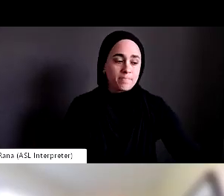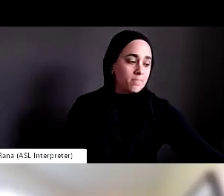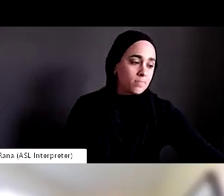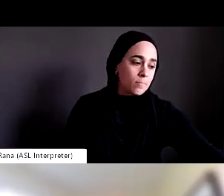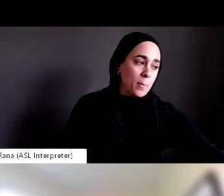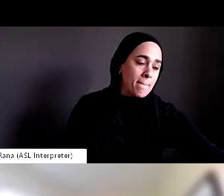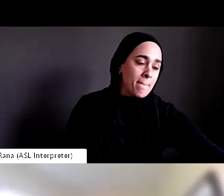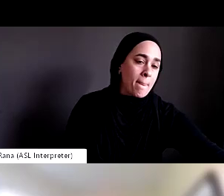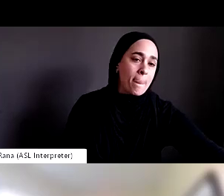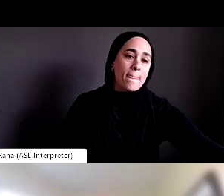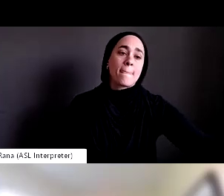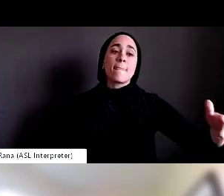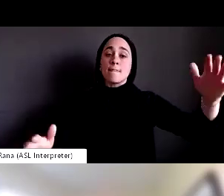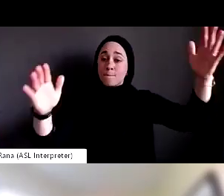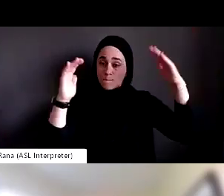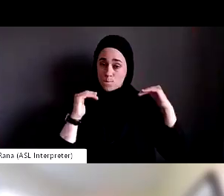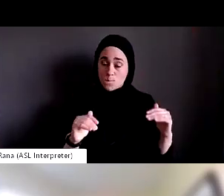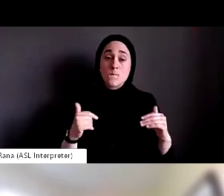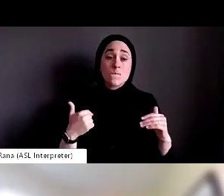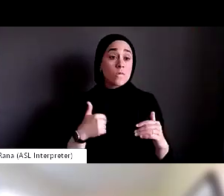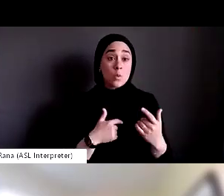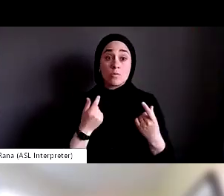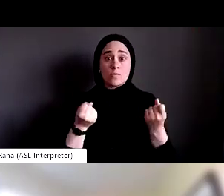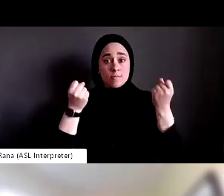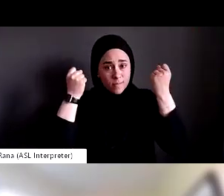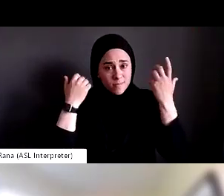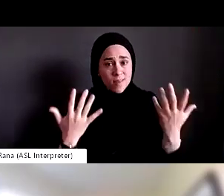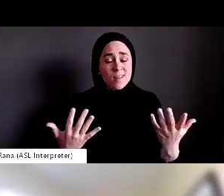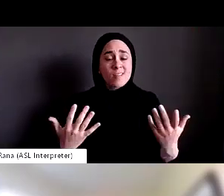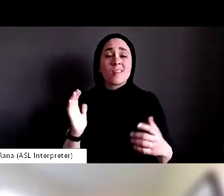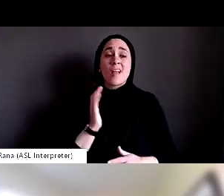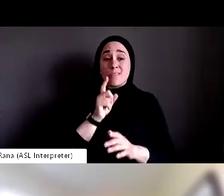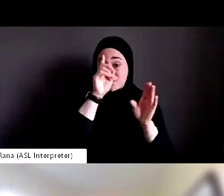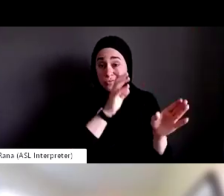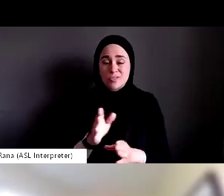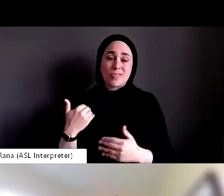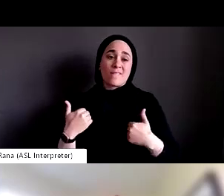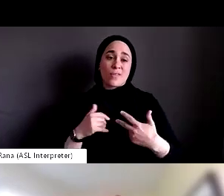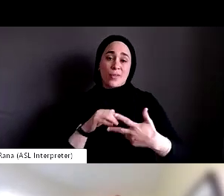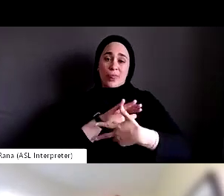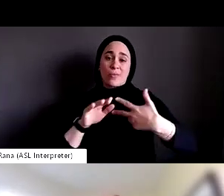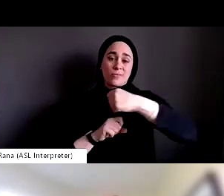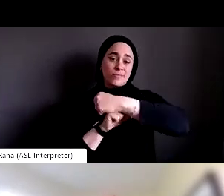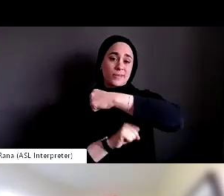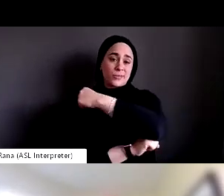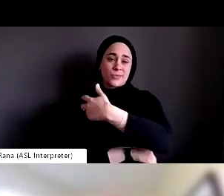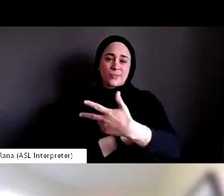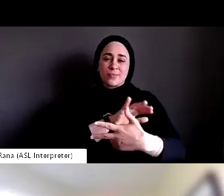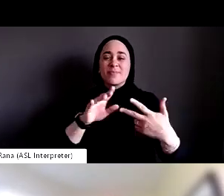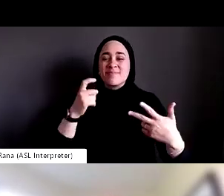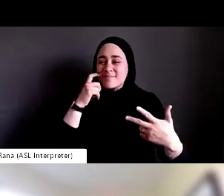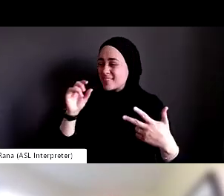We do many things. The strategy has 3 main pillars. Similar to the Future Us, education